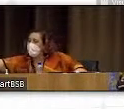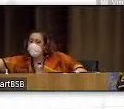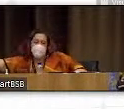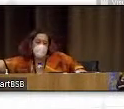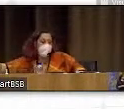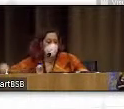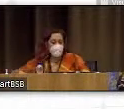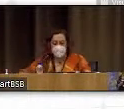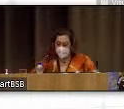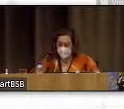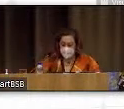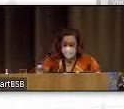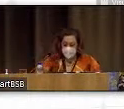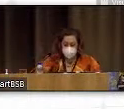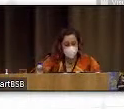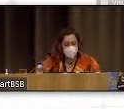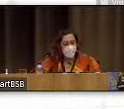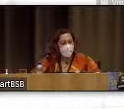Thank you so much.